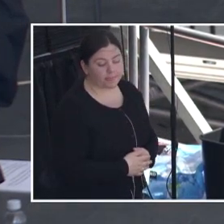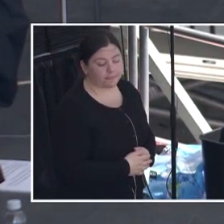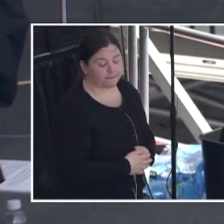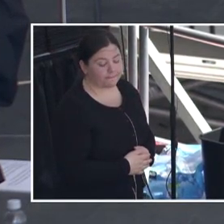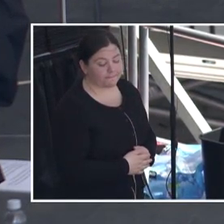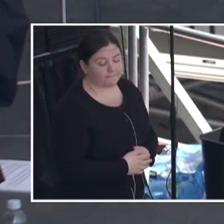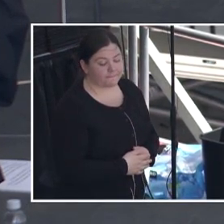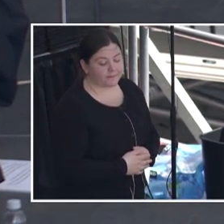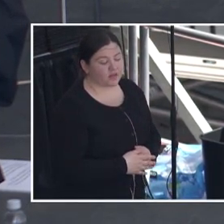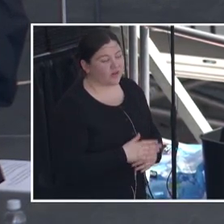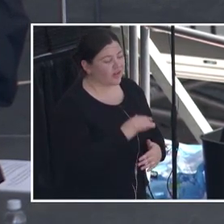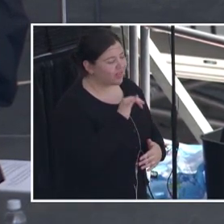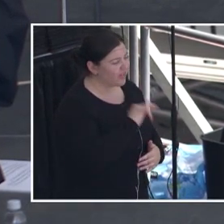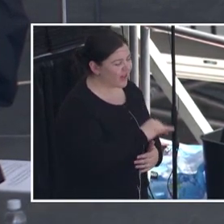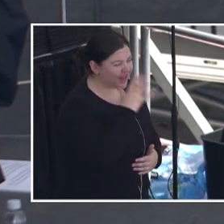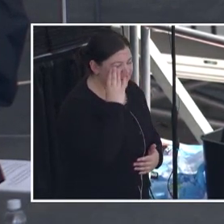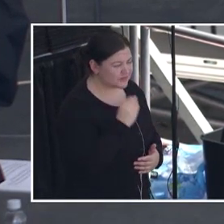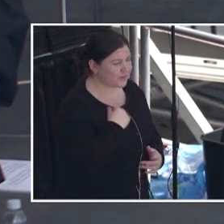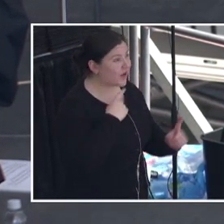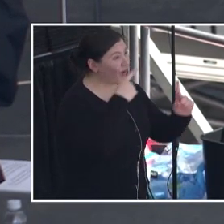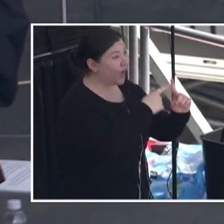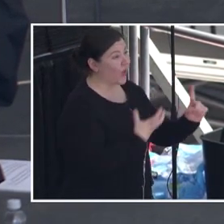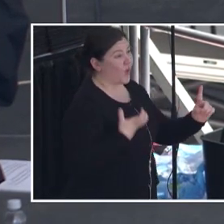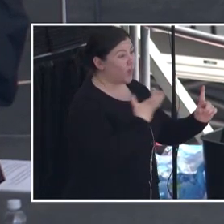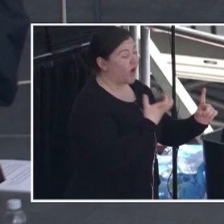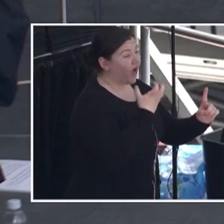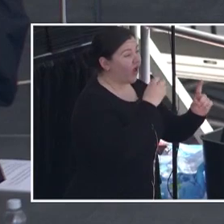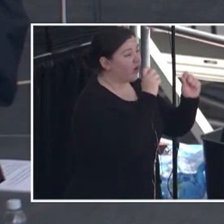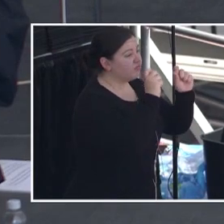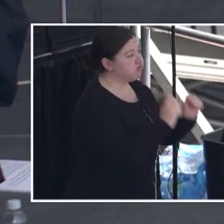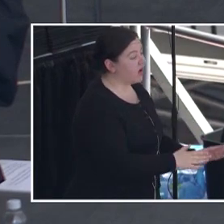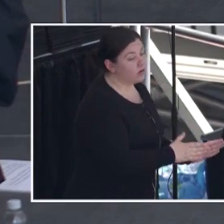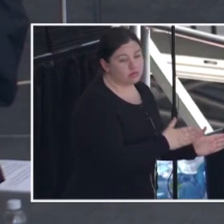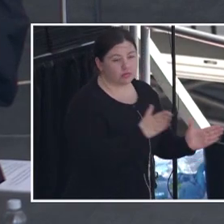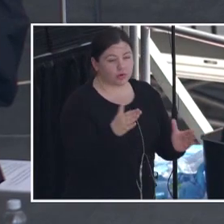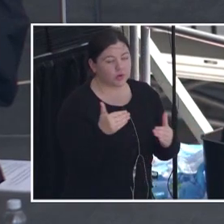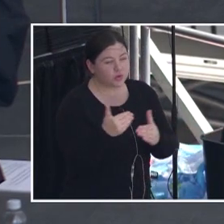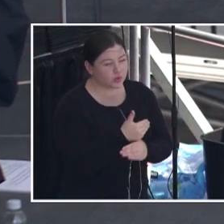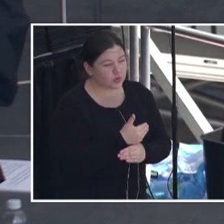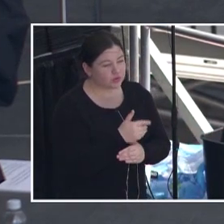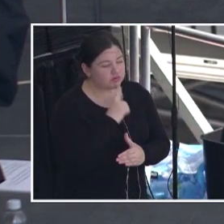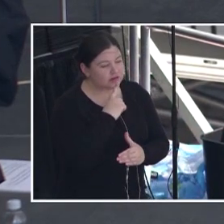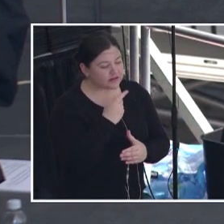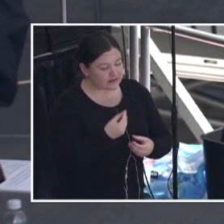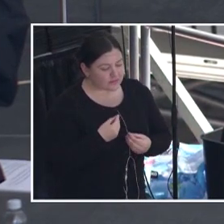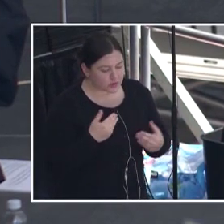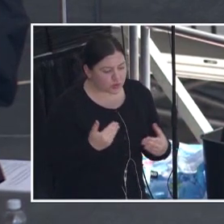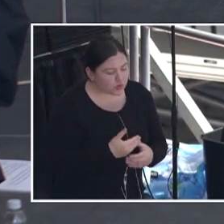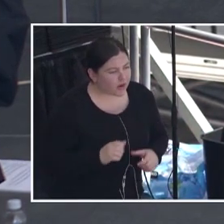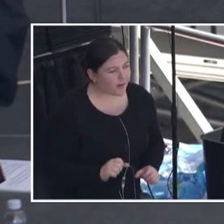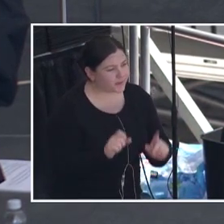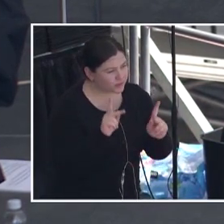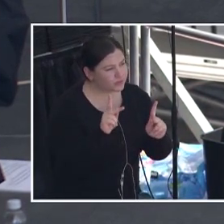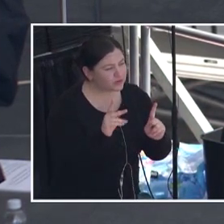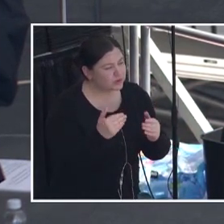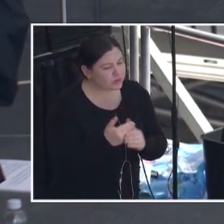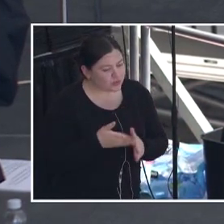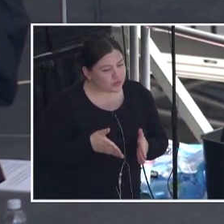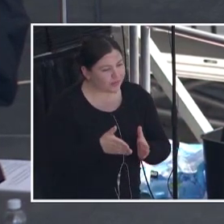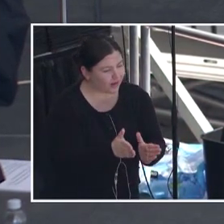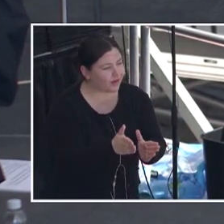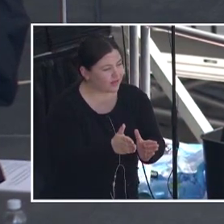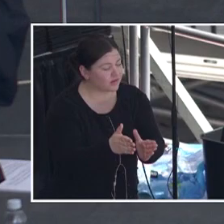reset my goals opened a new world of opportunities. I say to you, when